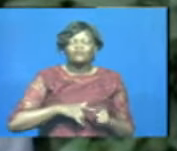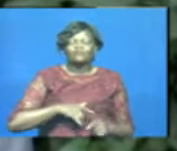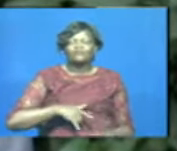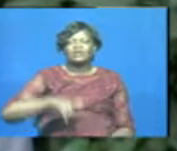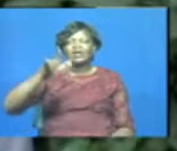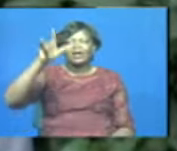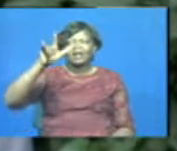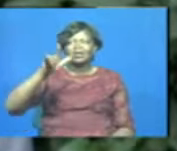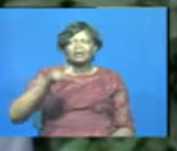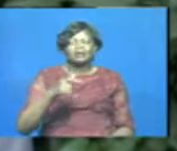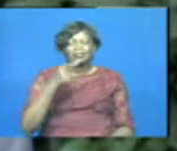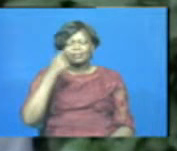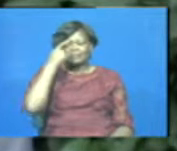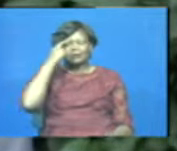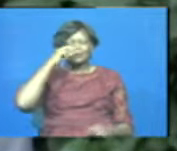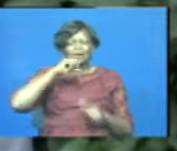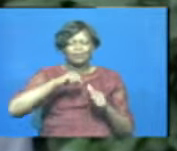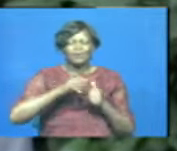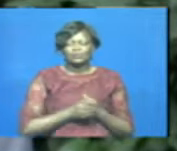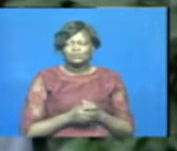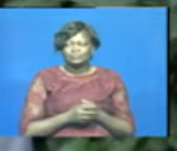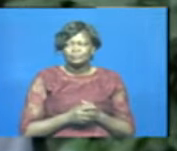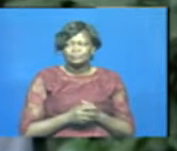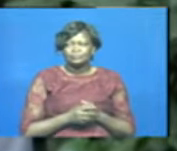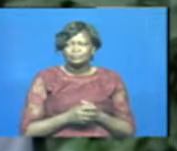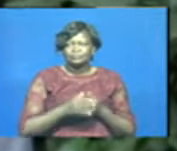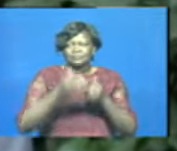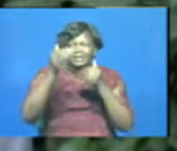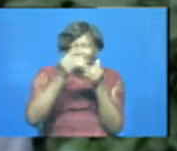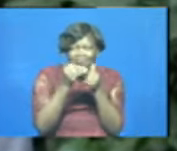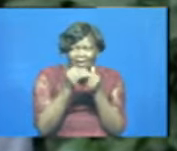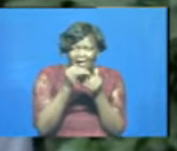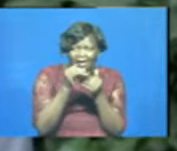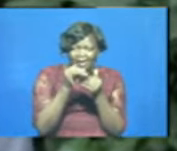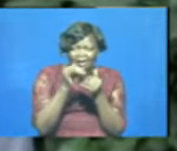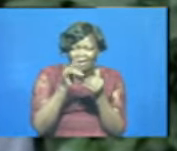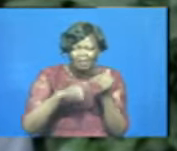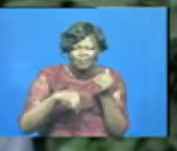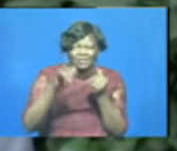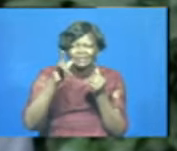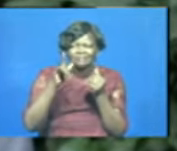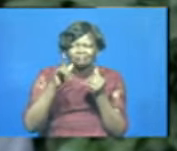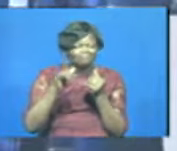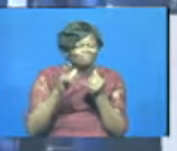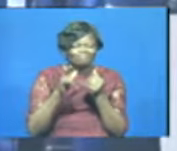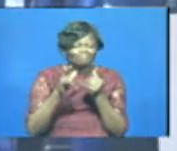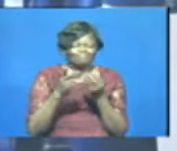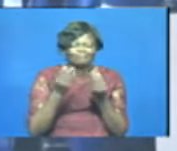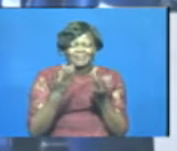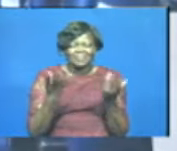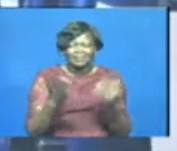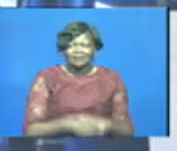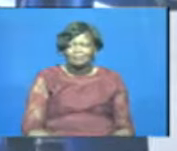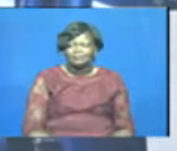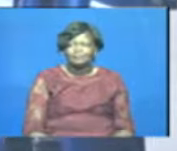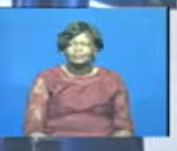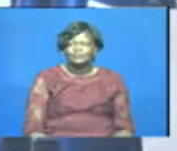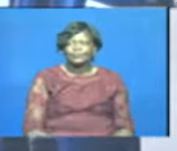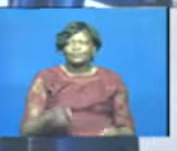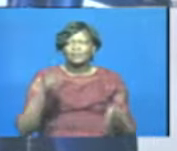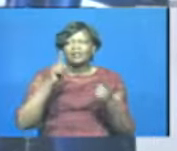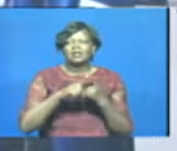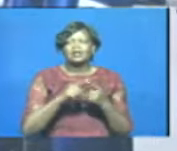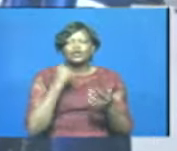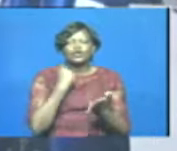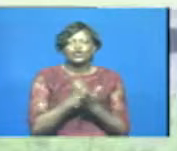even to think of even getting near an aircraft, leave alone flying, was not easy. Until a newspaper